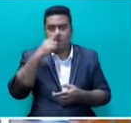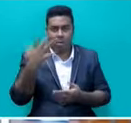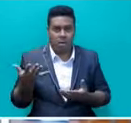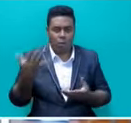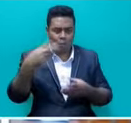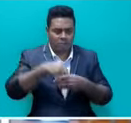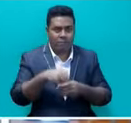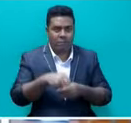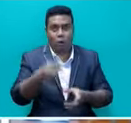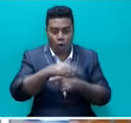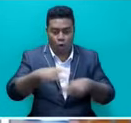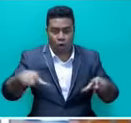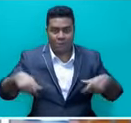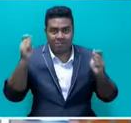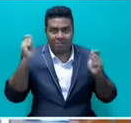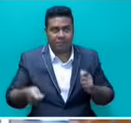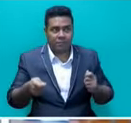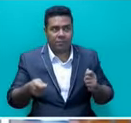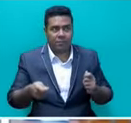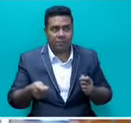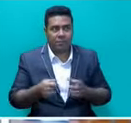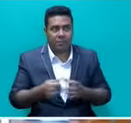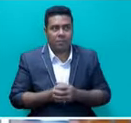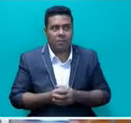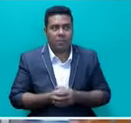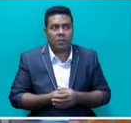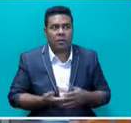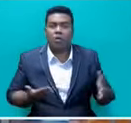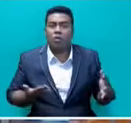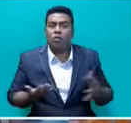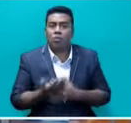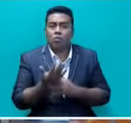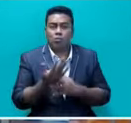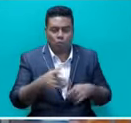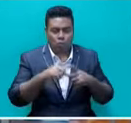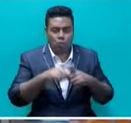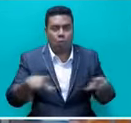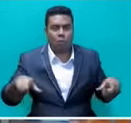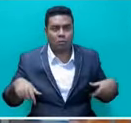have been convicted under their alias name through the criminal justice system.